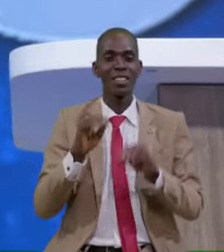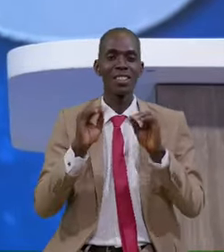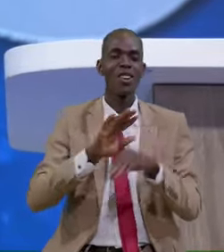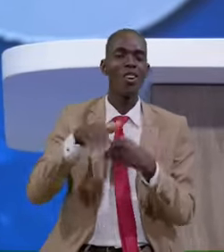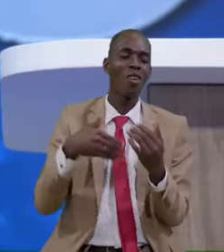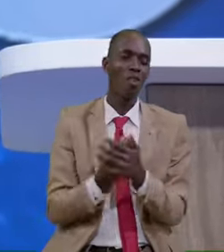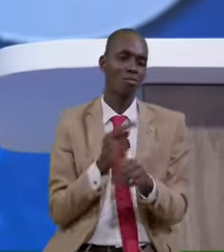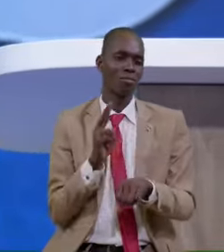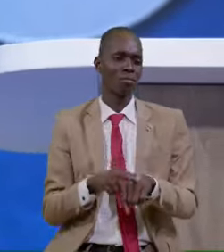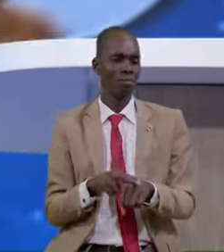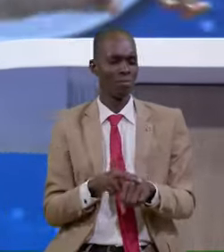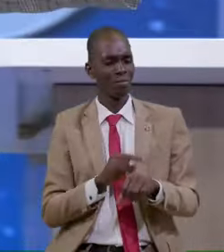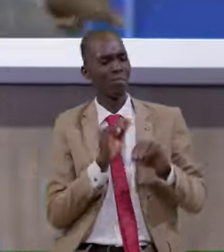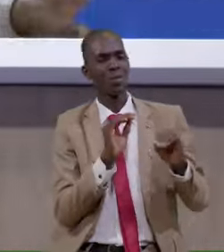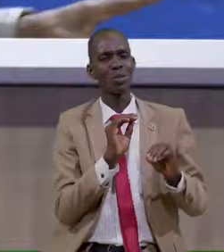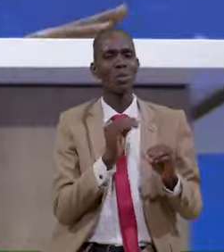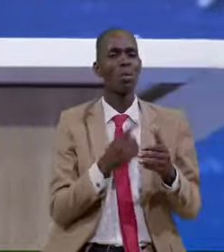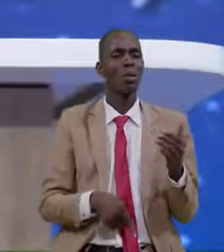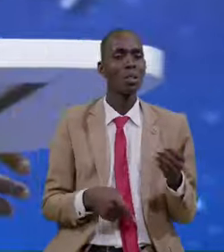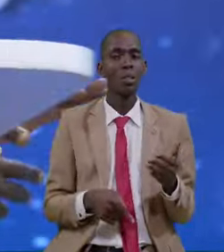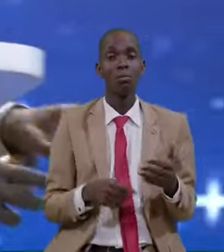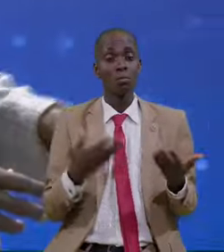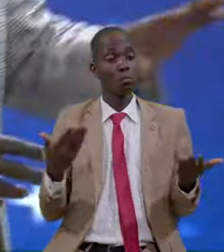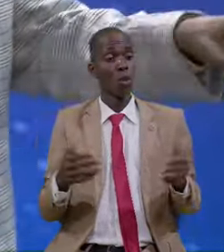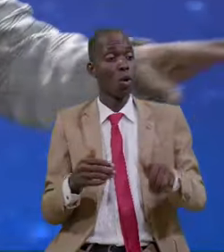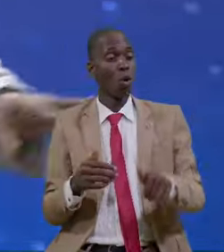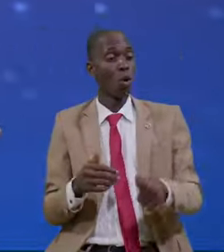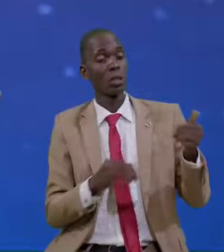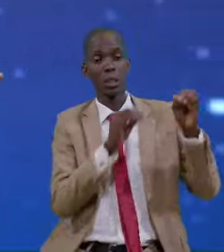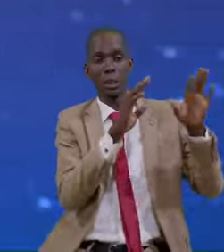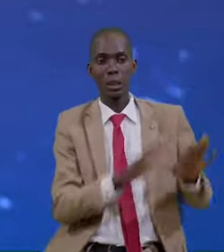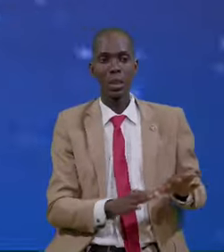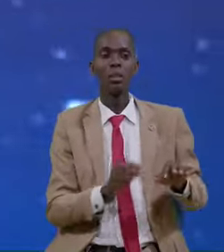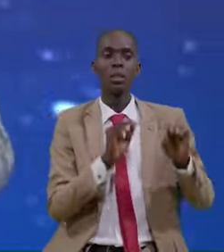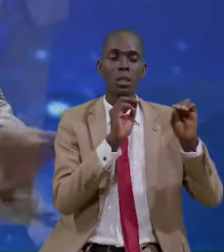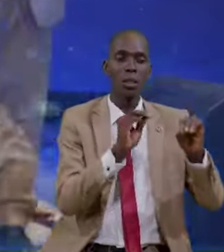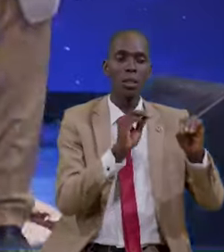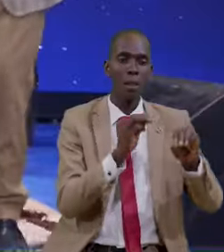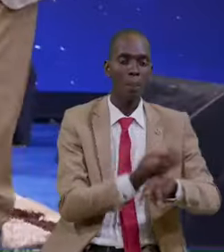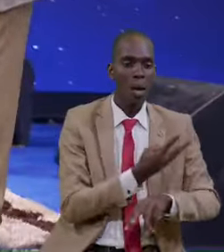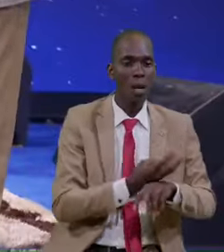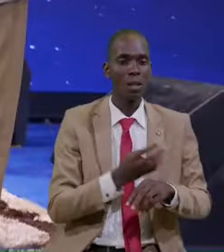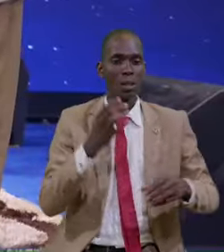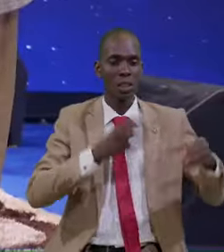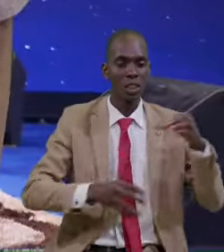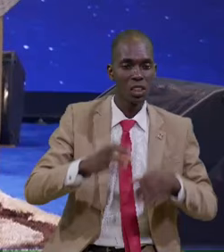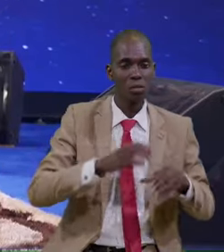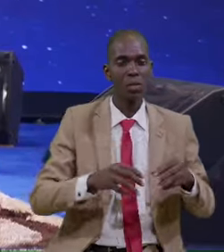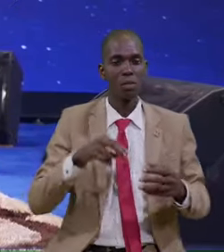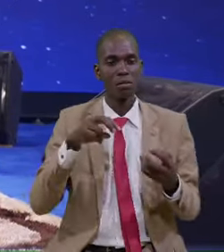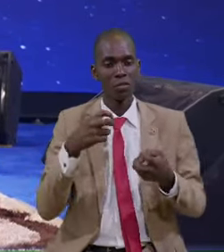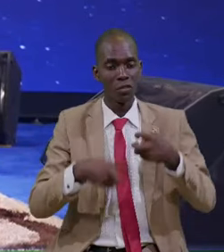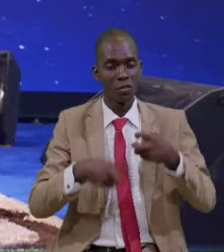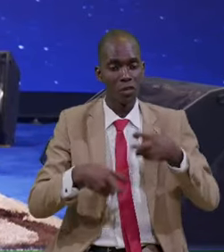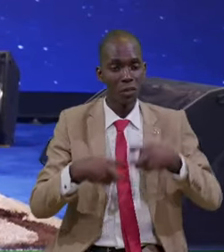are we teaching them? Well, the other teachers are already teaching math, they're teaching chemistry, they're teaching physics, they're teaching history,